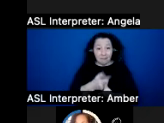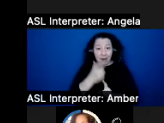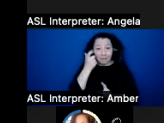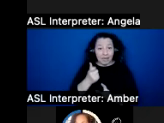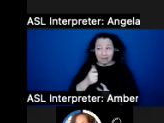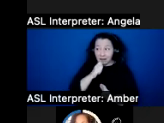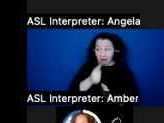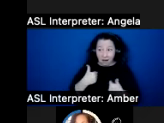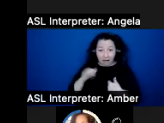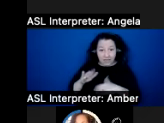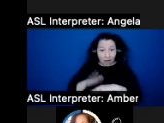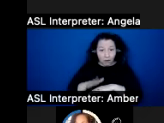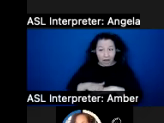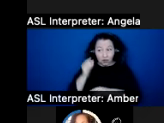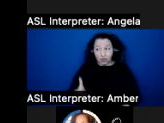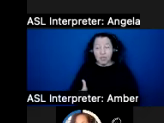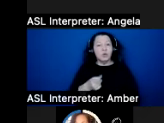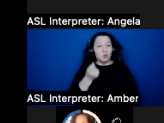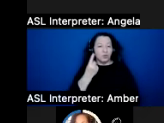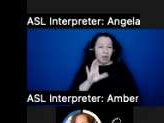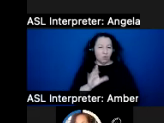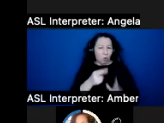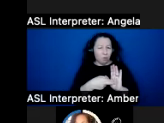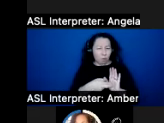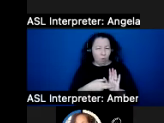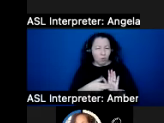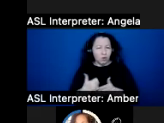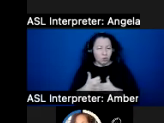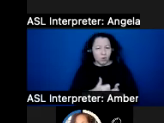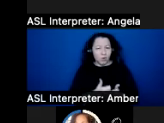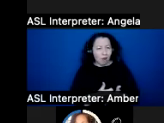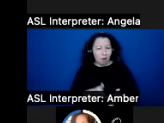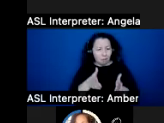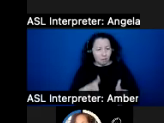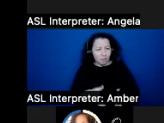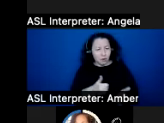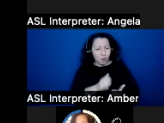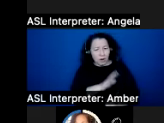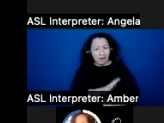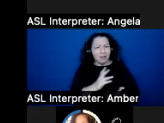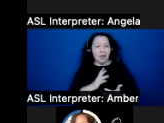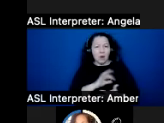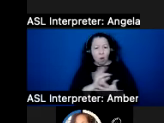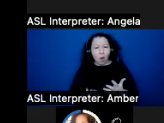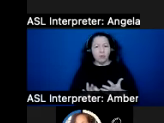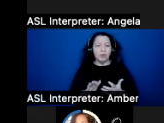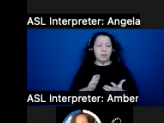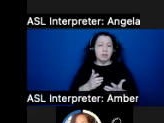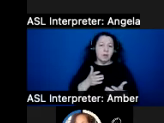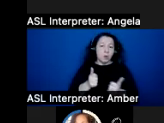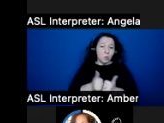your role is in helping them with their recourse against or with a prosecutor's